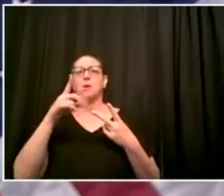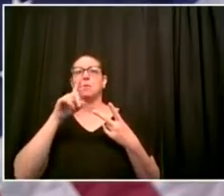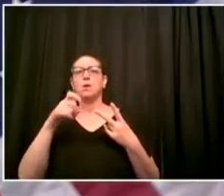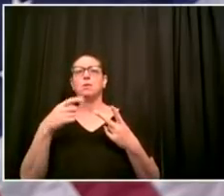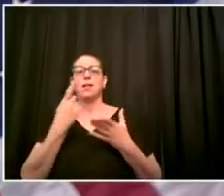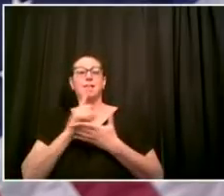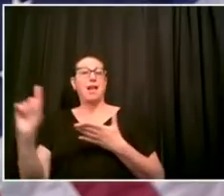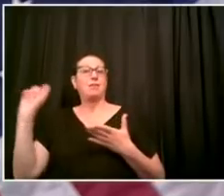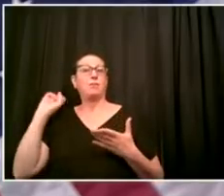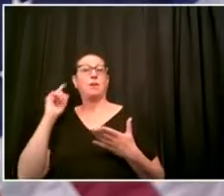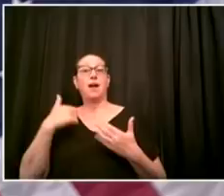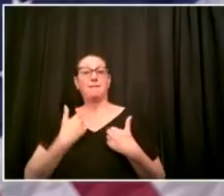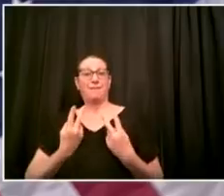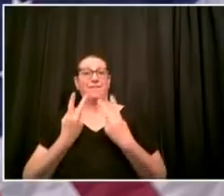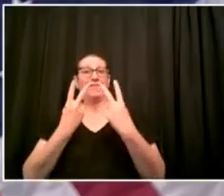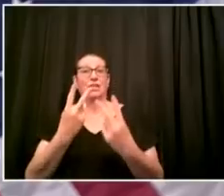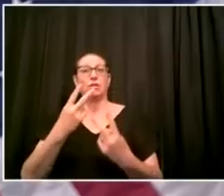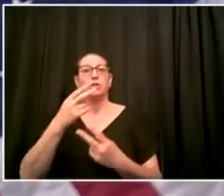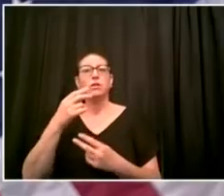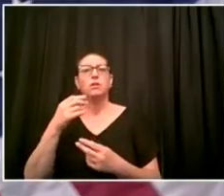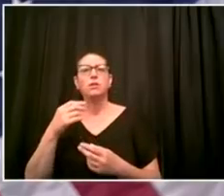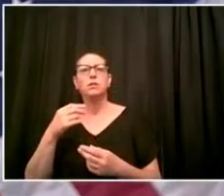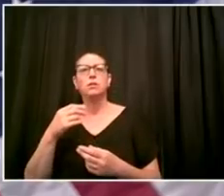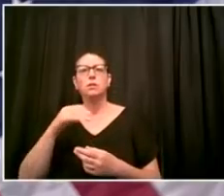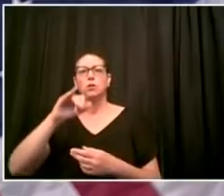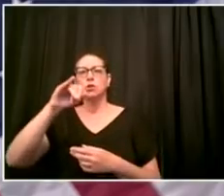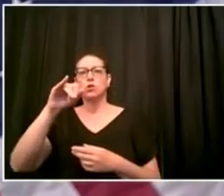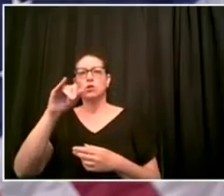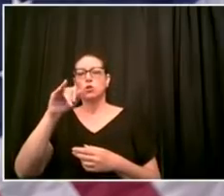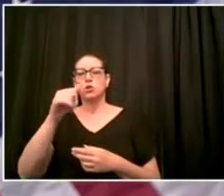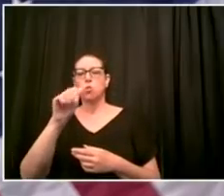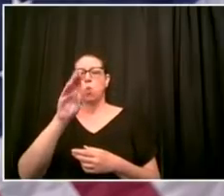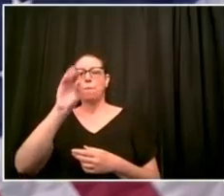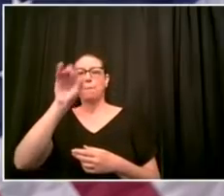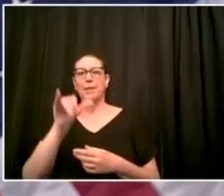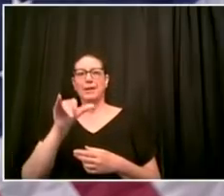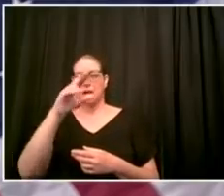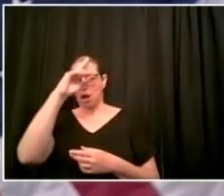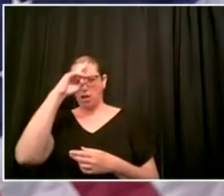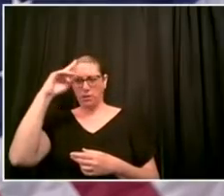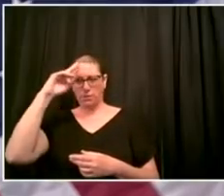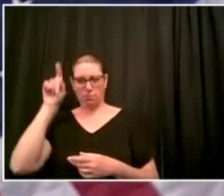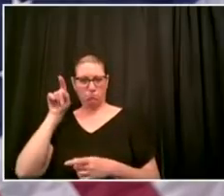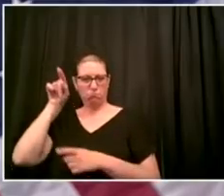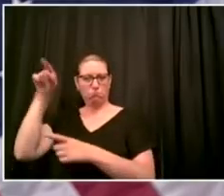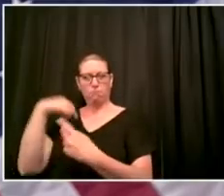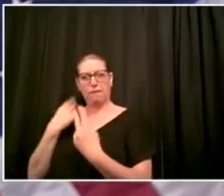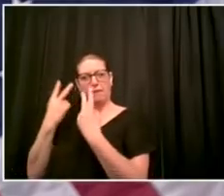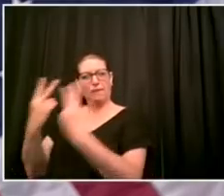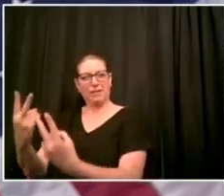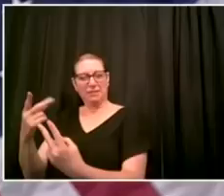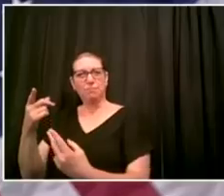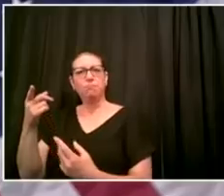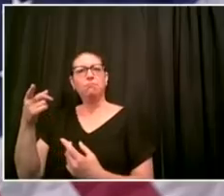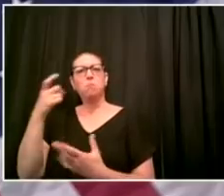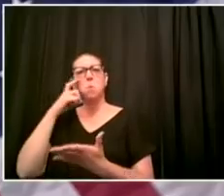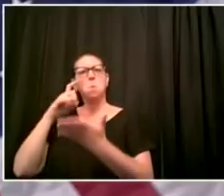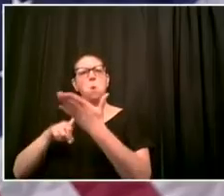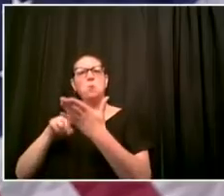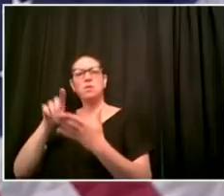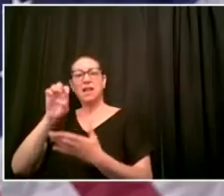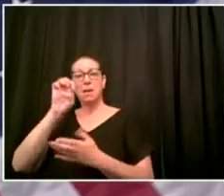is. What's being done to restore trust in the community to get their needs met, especially these